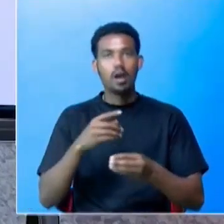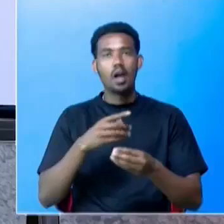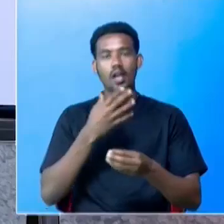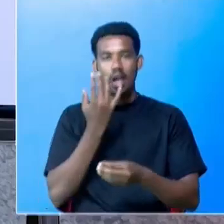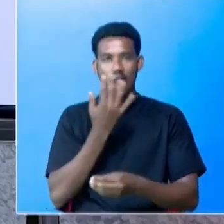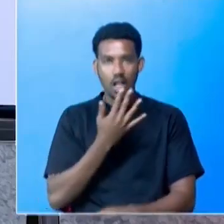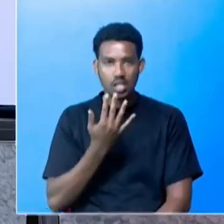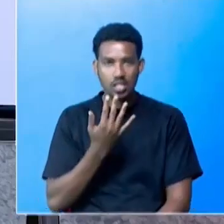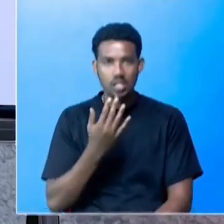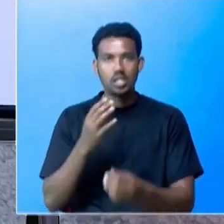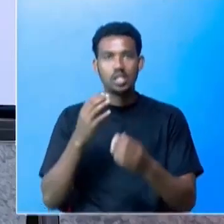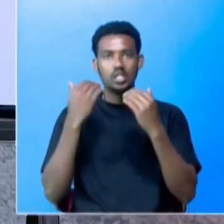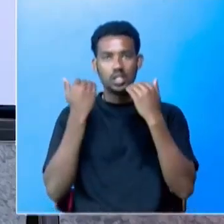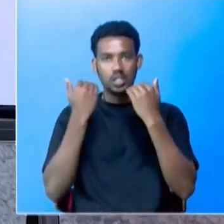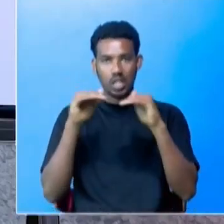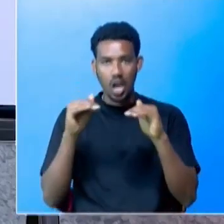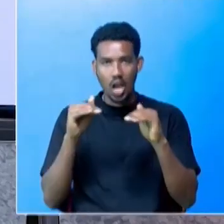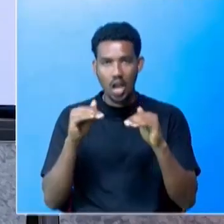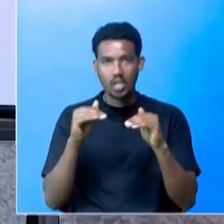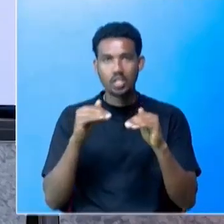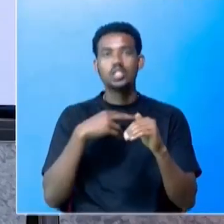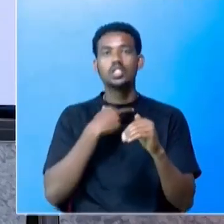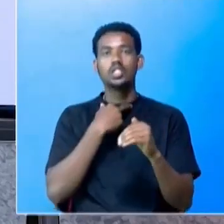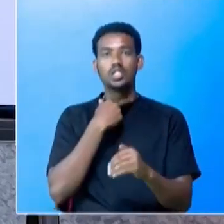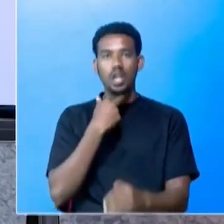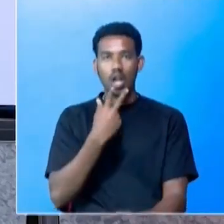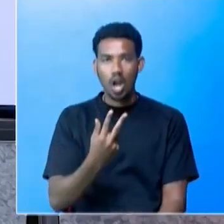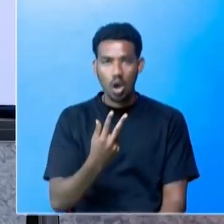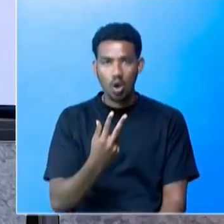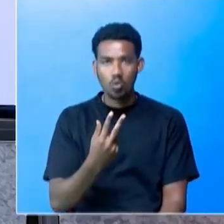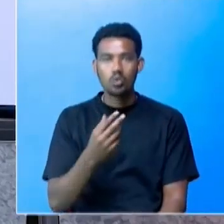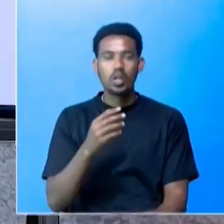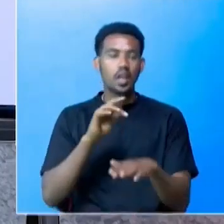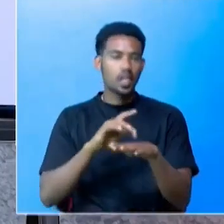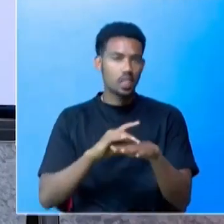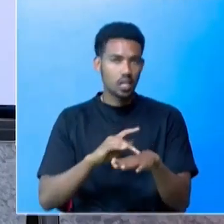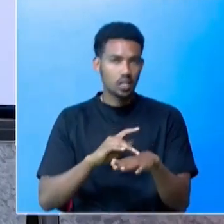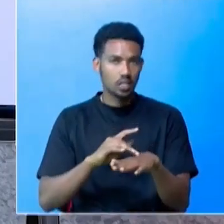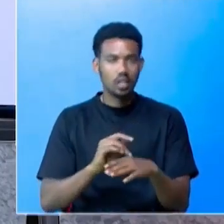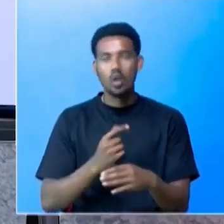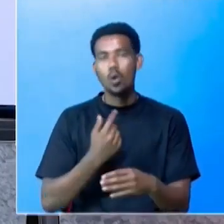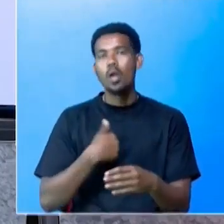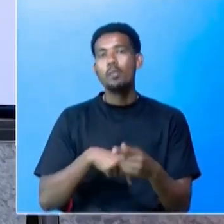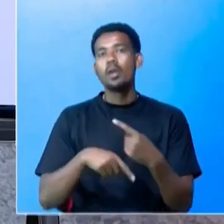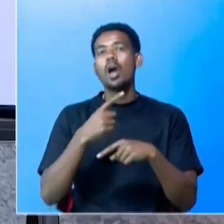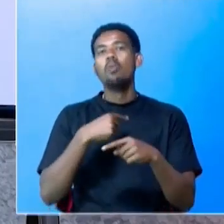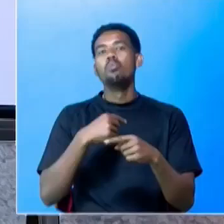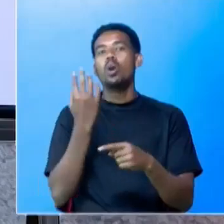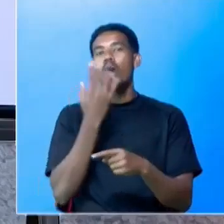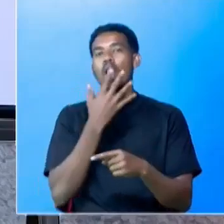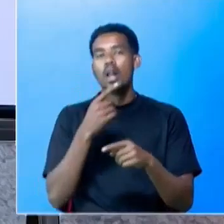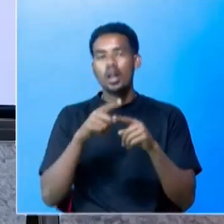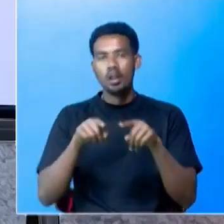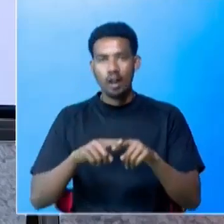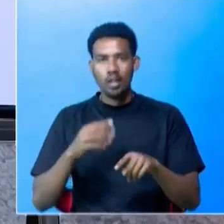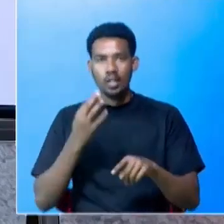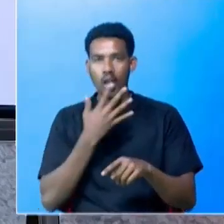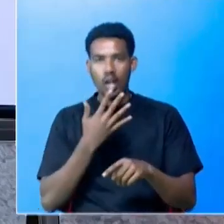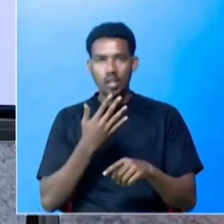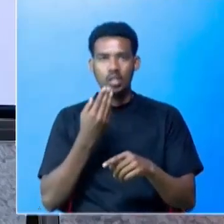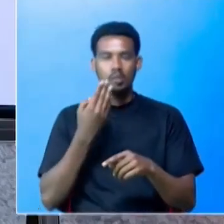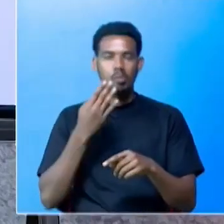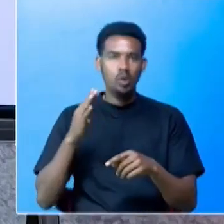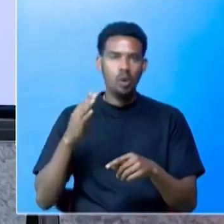color, size, sound, and touch. So when we come to color, different colors,